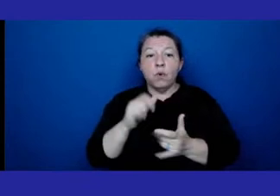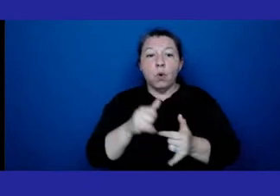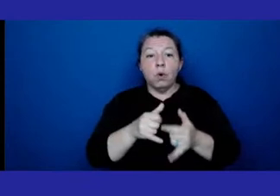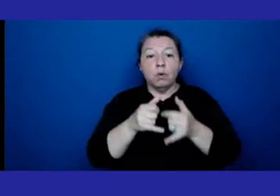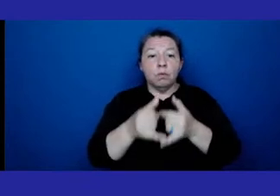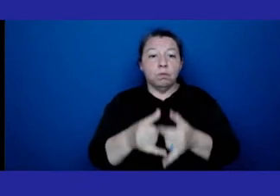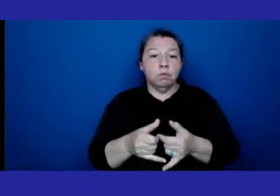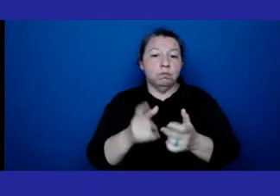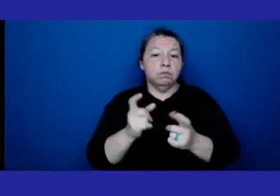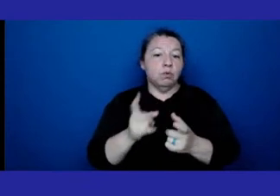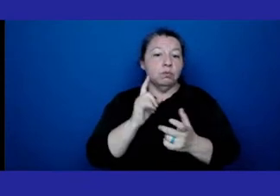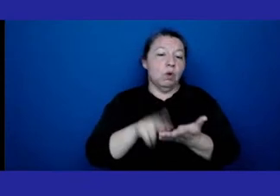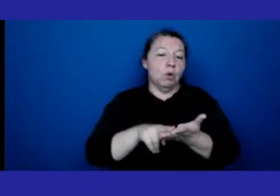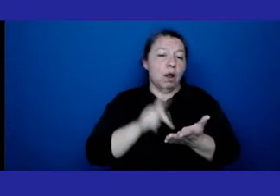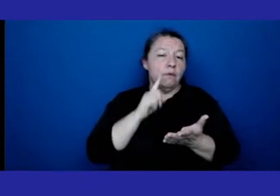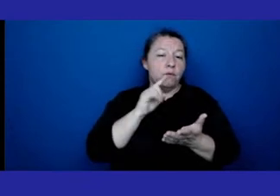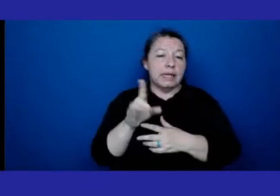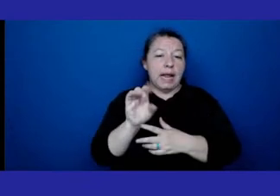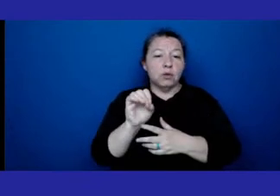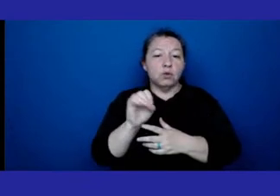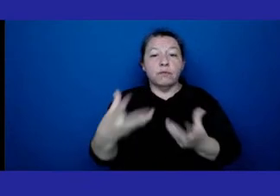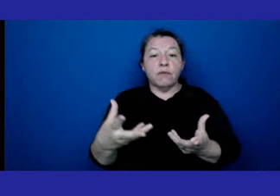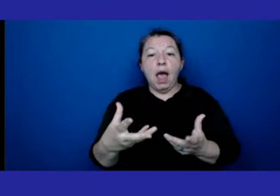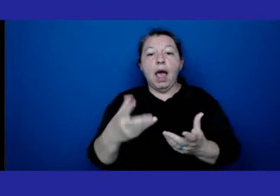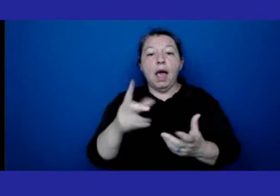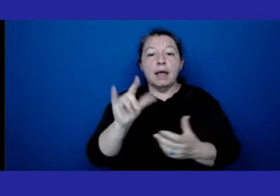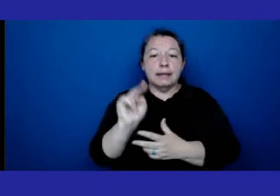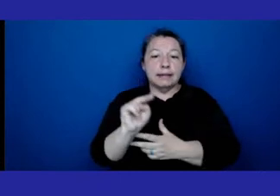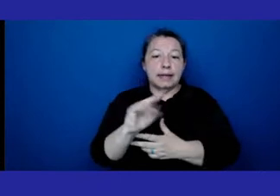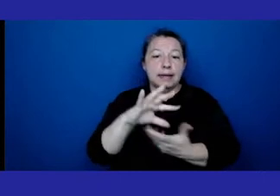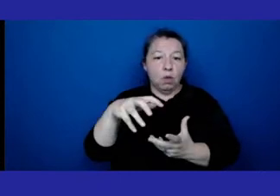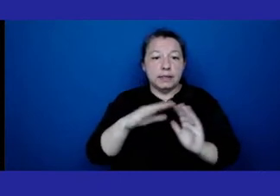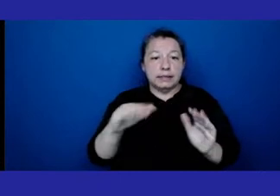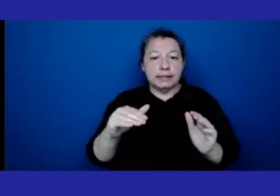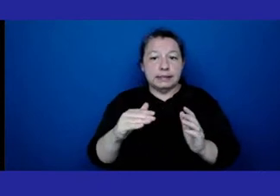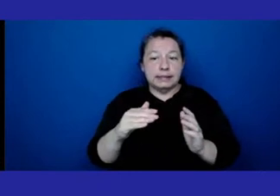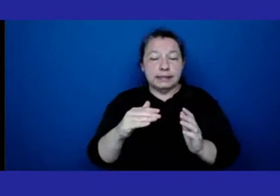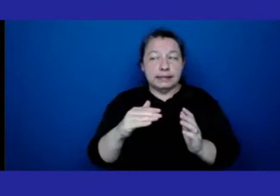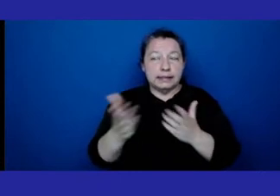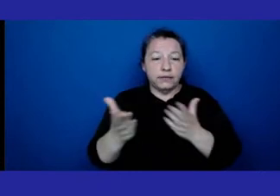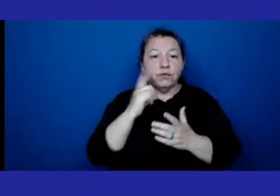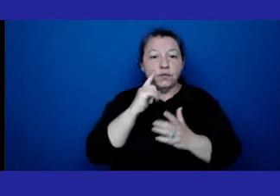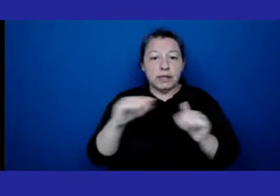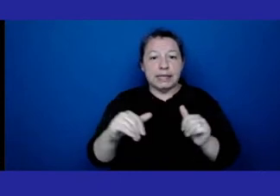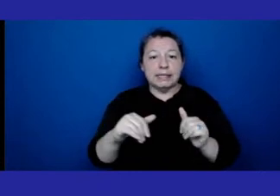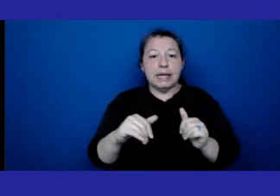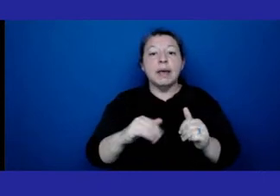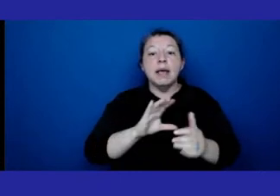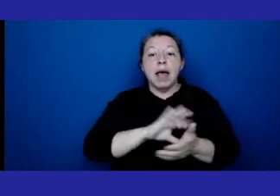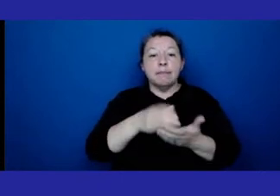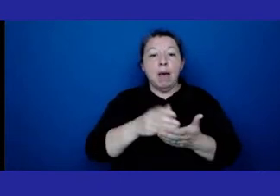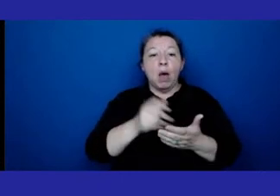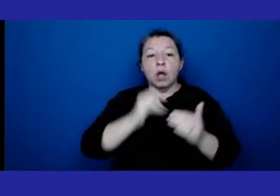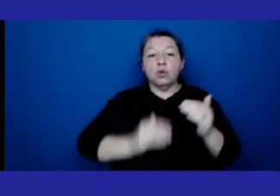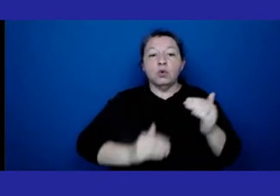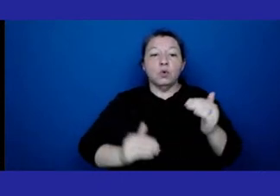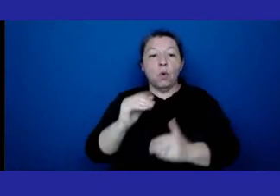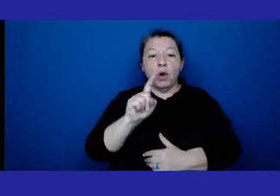to Sodexo to provide the linen and laundry systems for the system at a not to exceed amount of